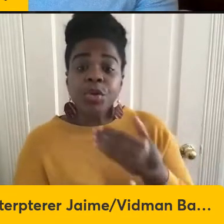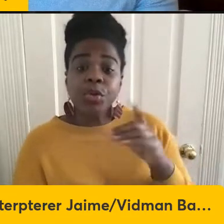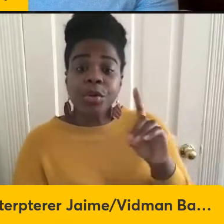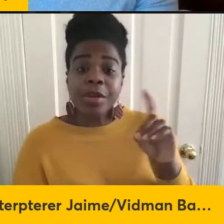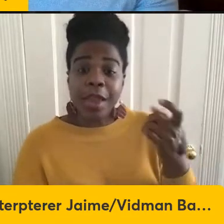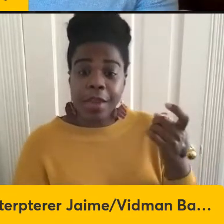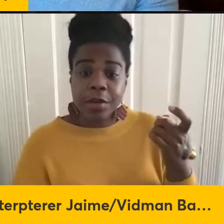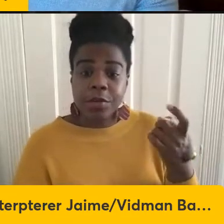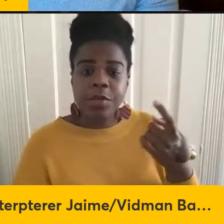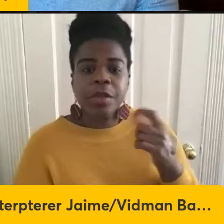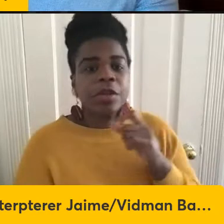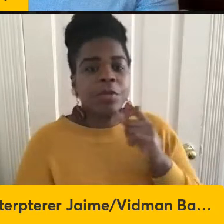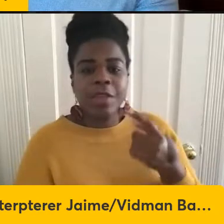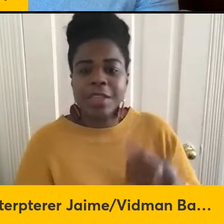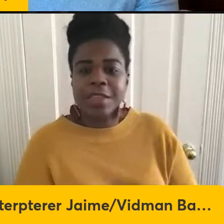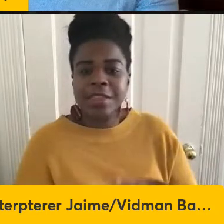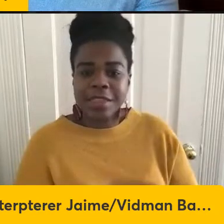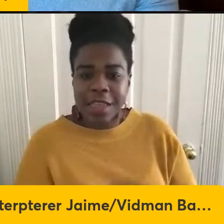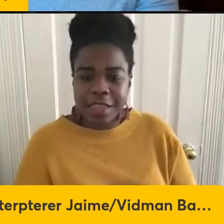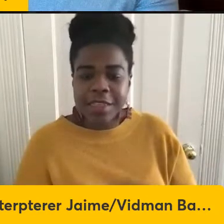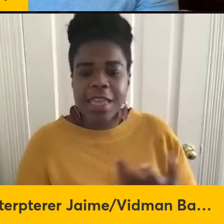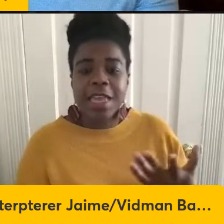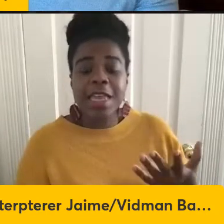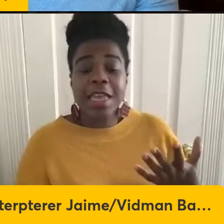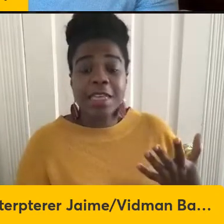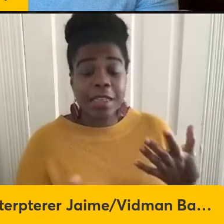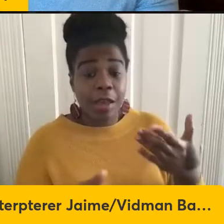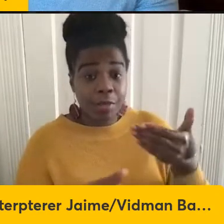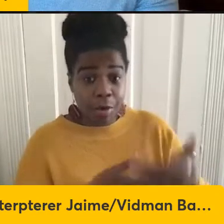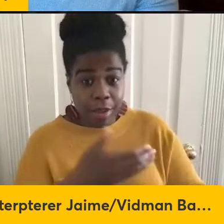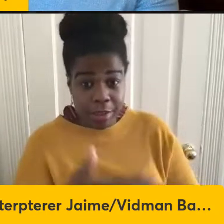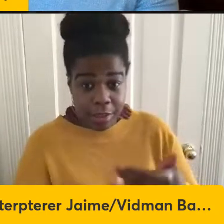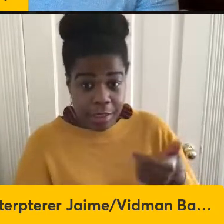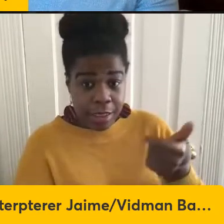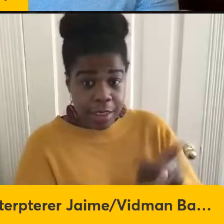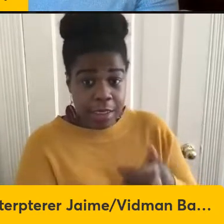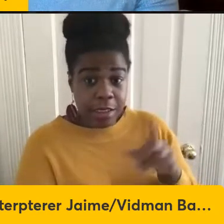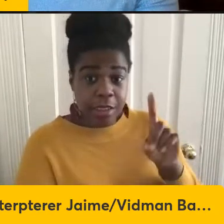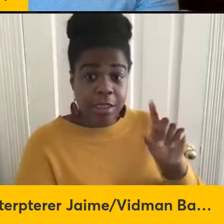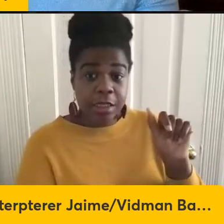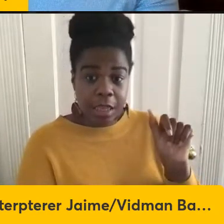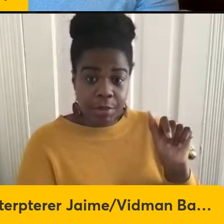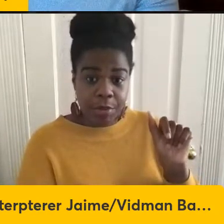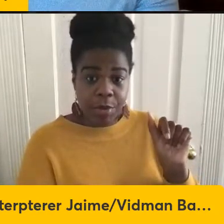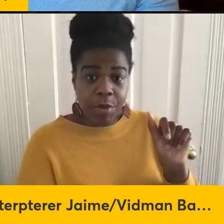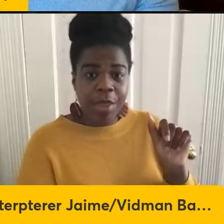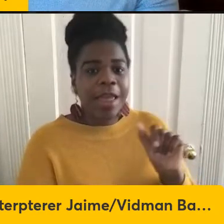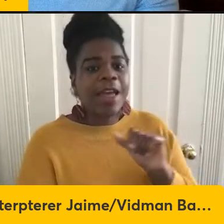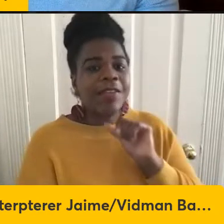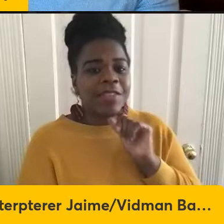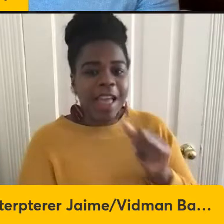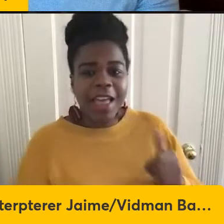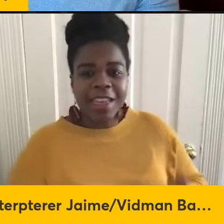as a grieving process, because each disabled person has not lived their whole life as a disabled person. I